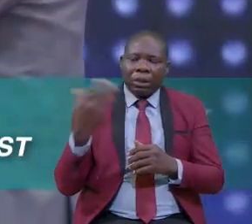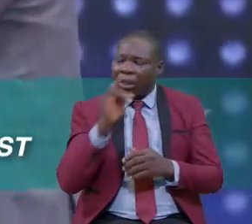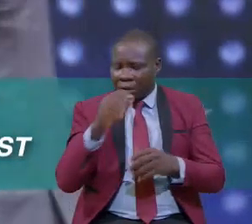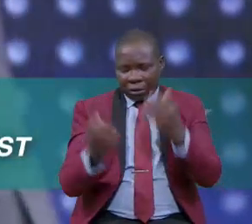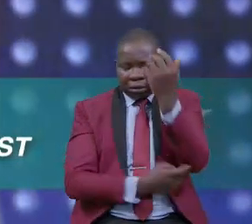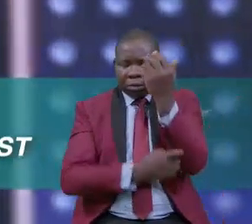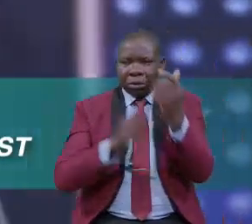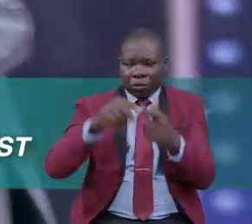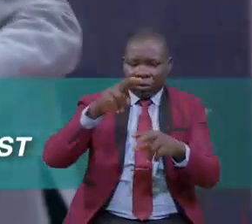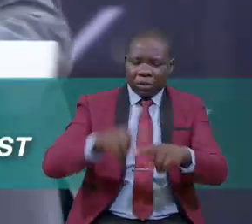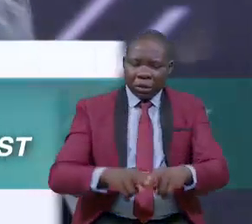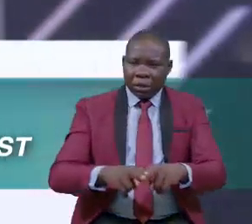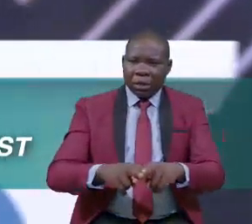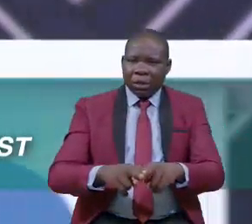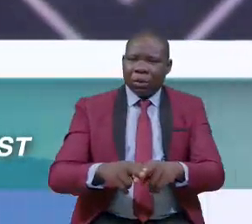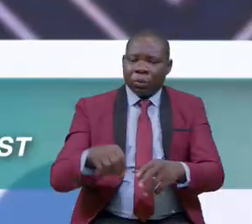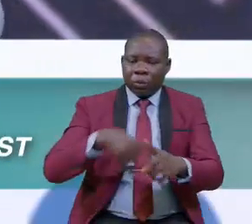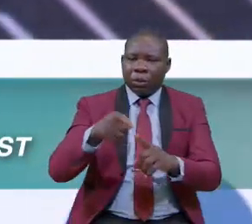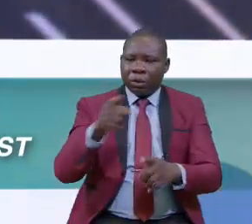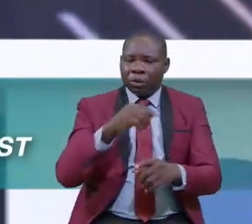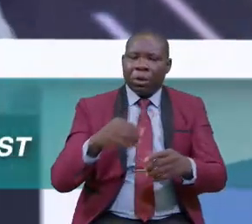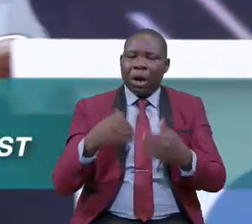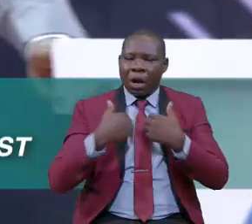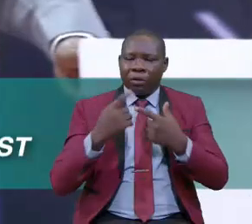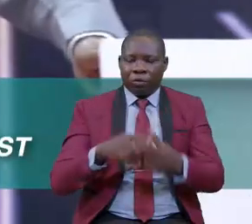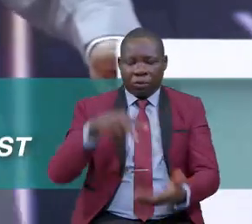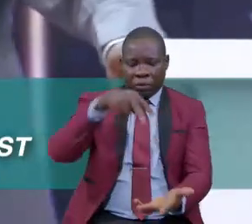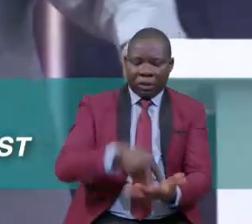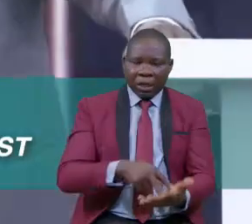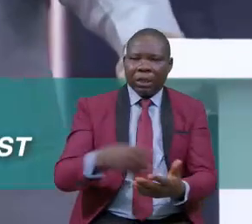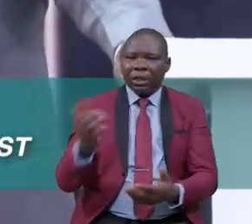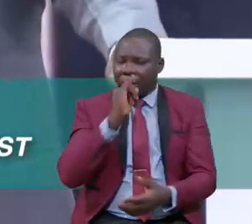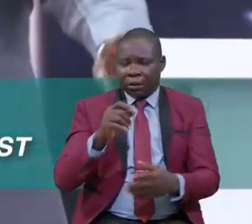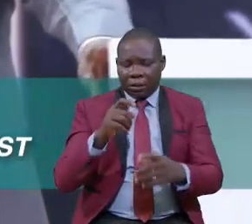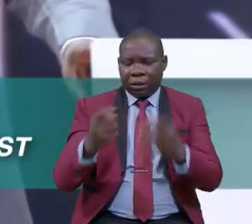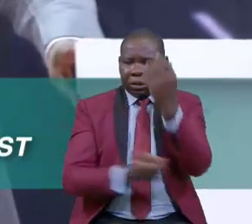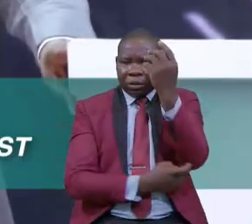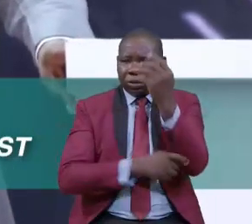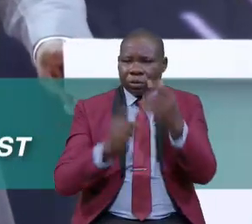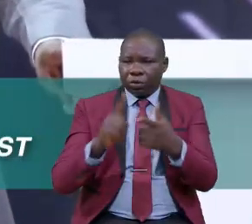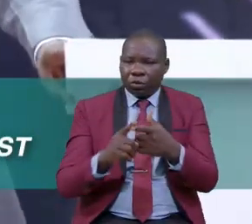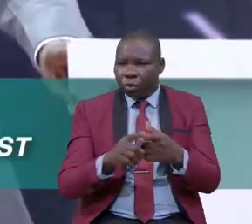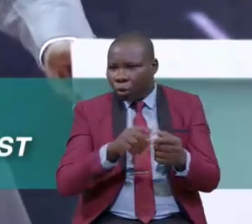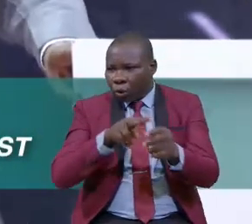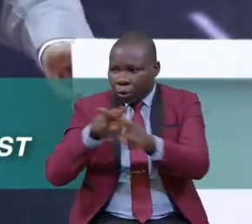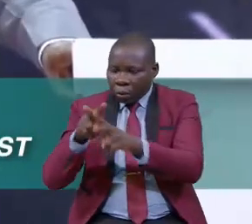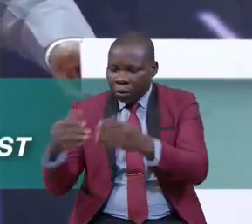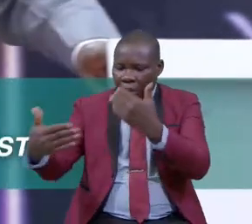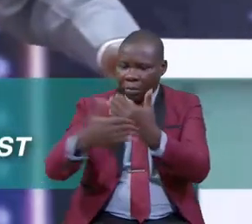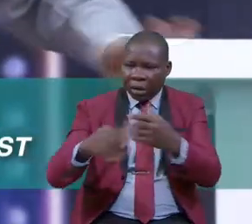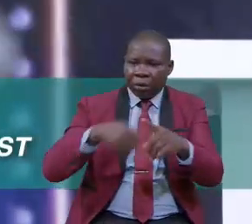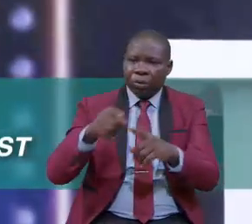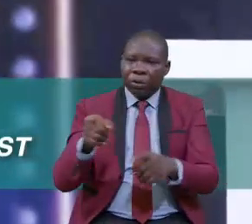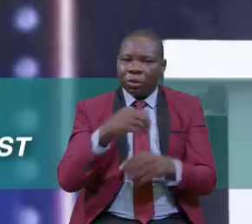run instead of looking back. There's temptation to obey Christ and to obey the word of God.